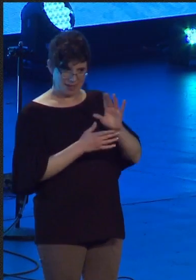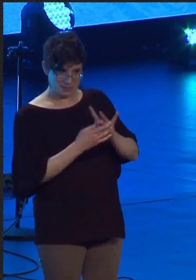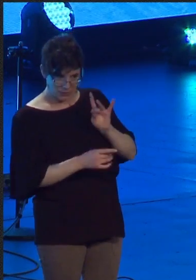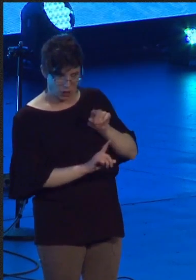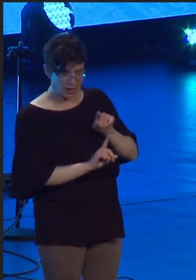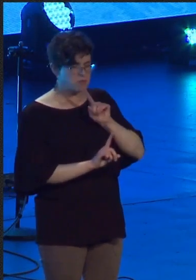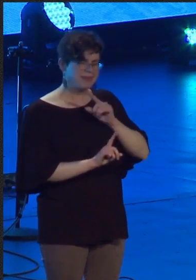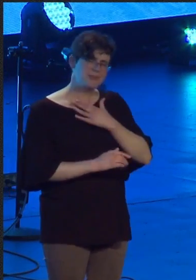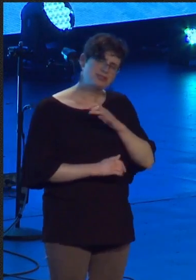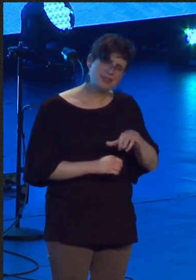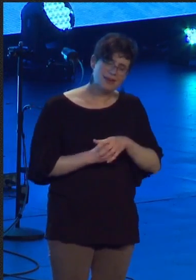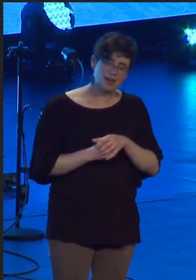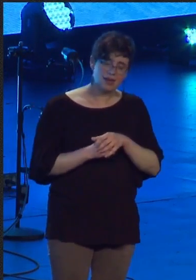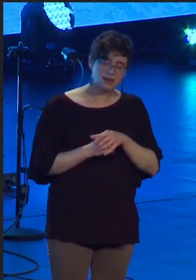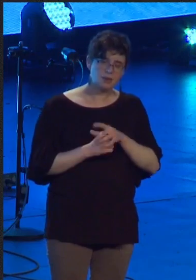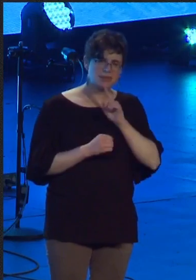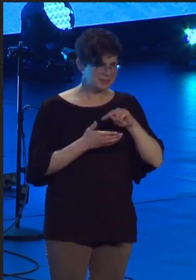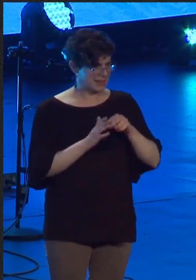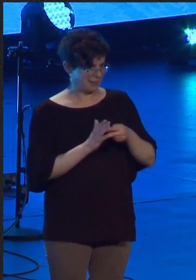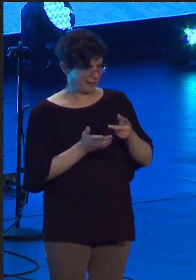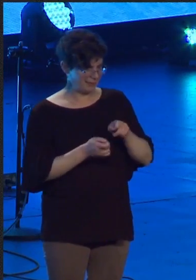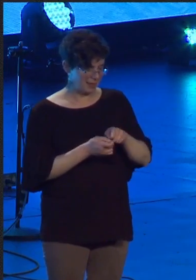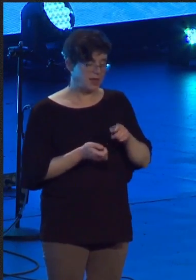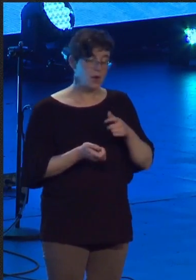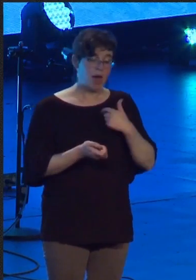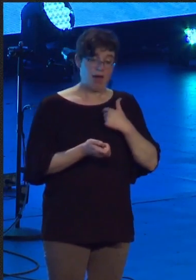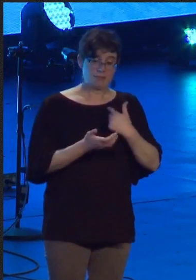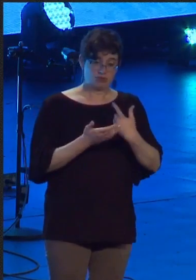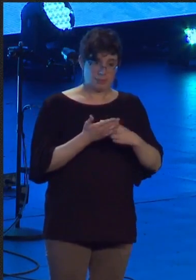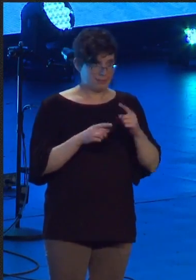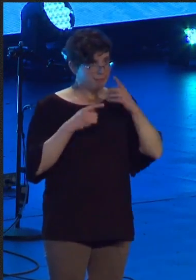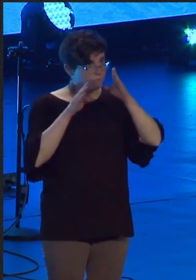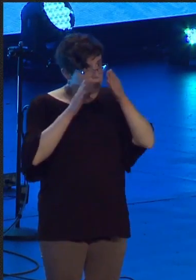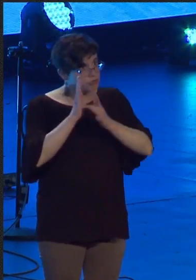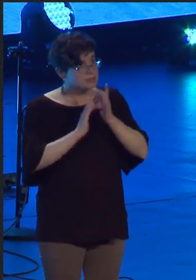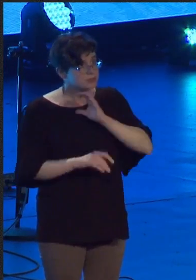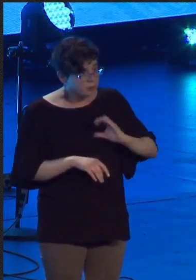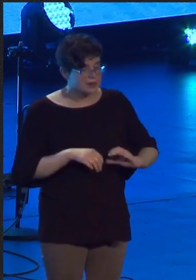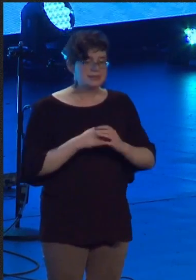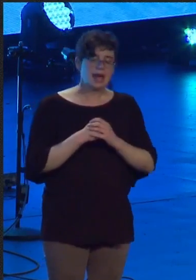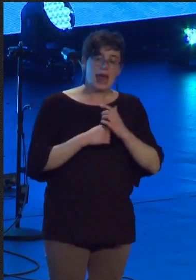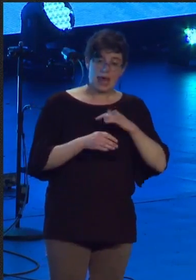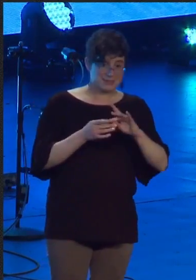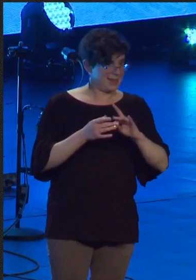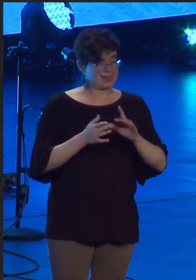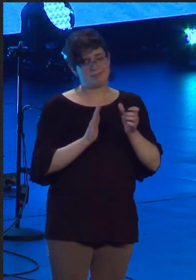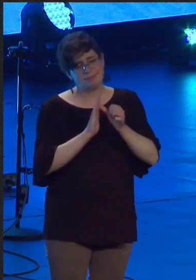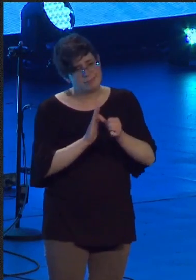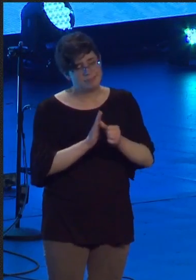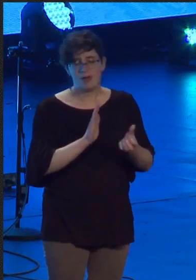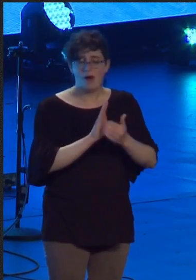and really glean, what does that mean? But I've been talking about we're centered on Jesus Christ. Ron referenced that a little bit. And I've been saying that so much that one